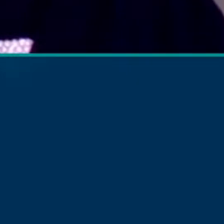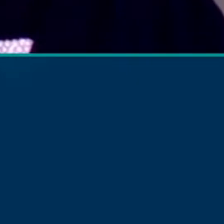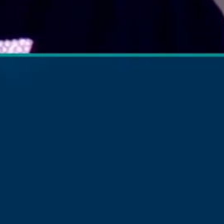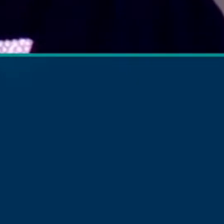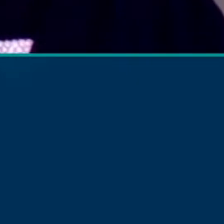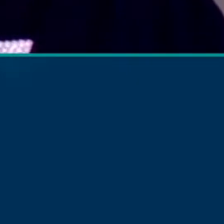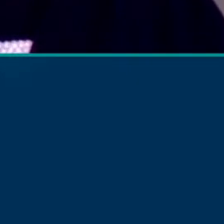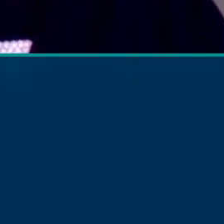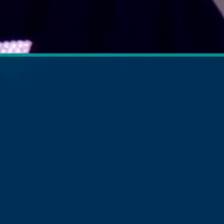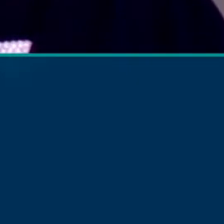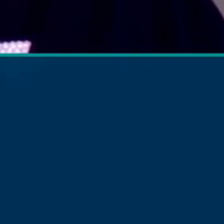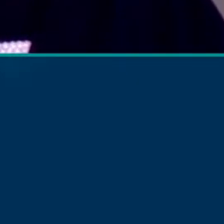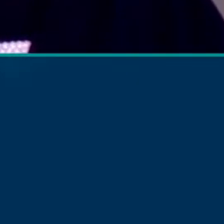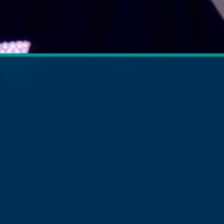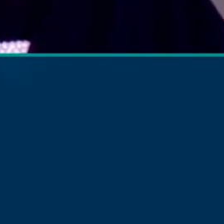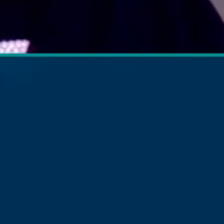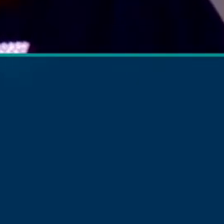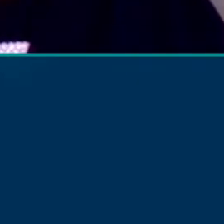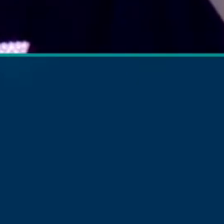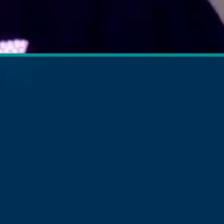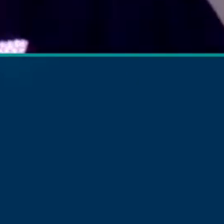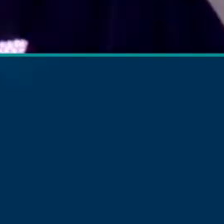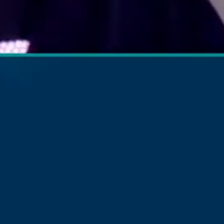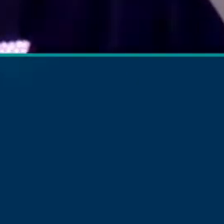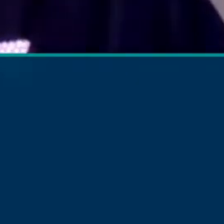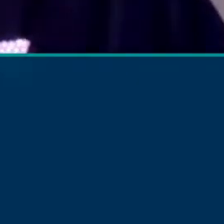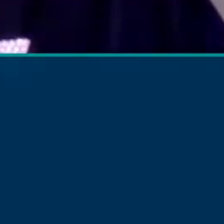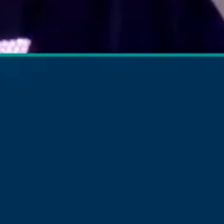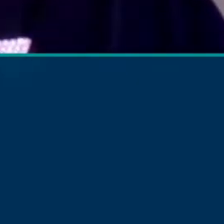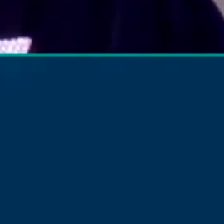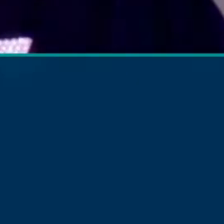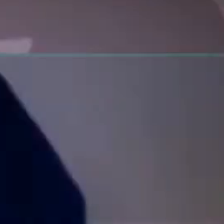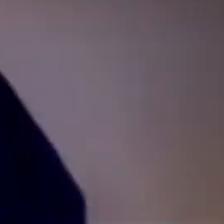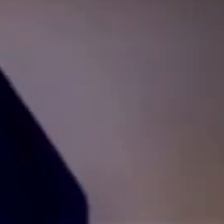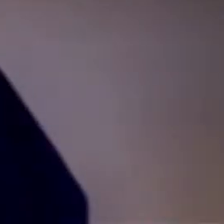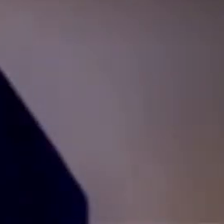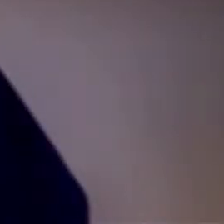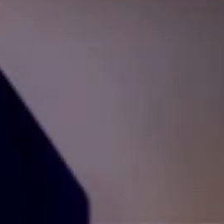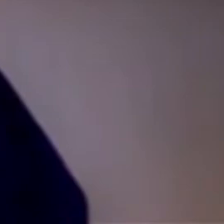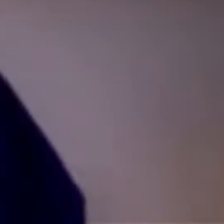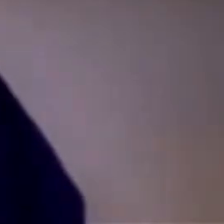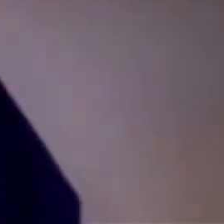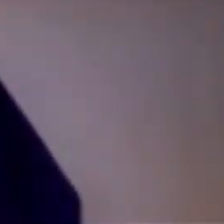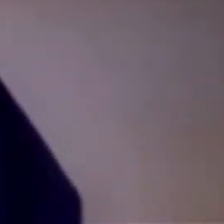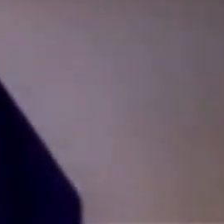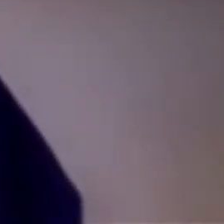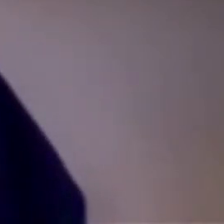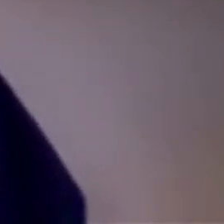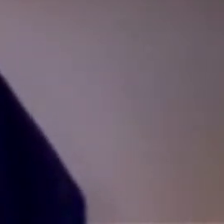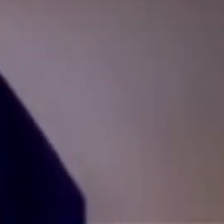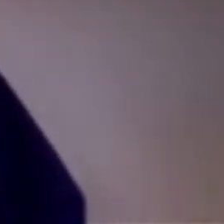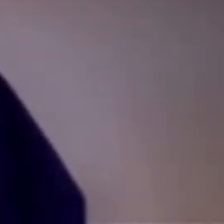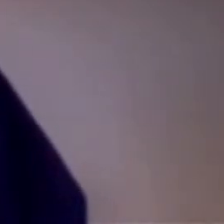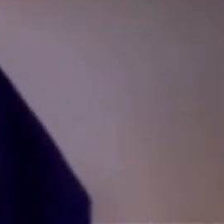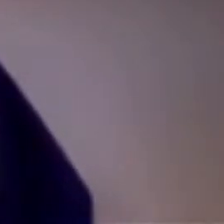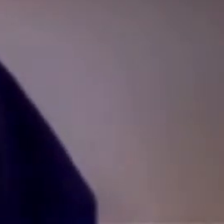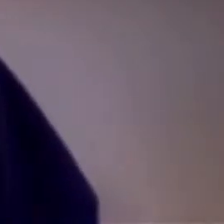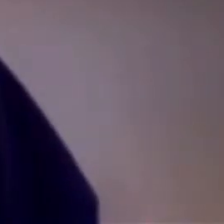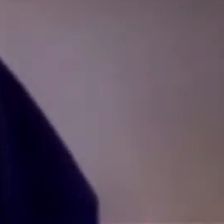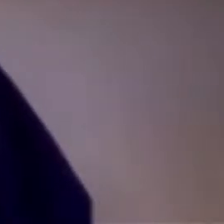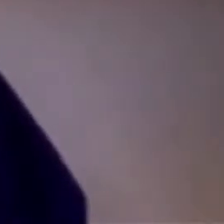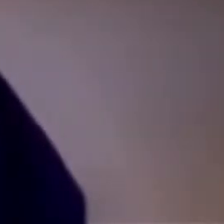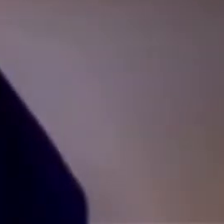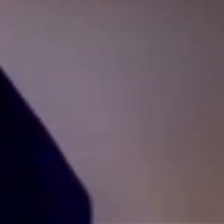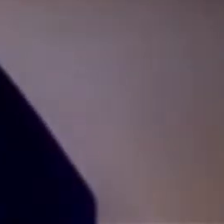And we will be changing the slides from here, from the studio, but the floor is yours now. Thank you very much. And